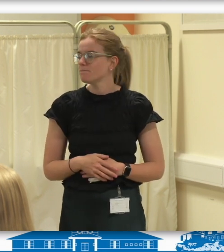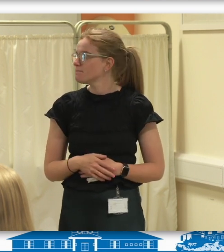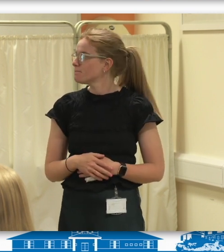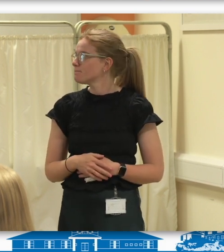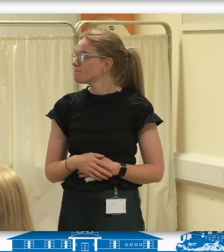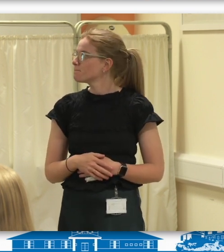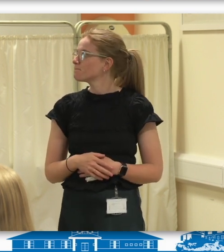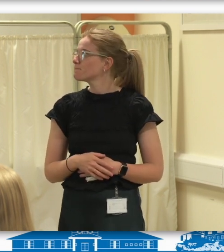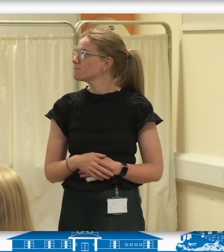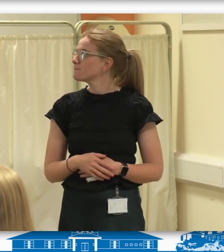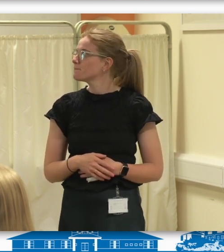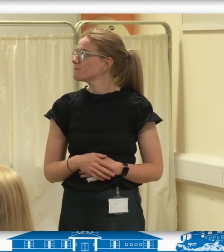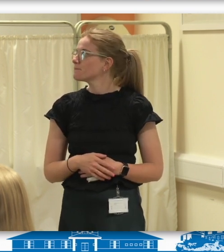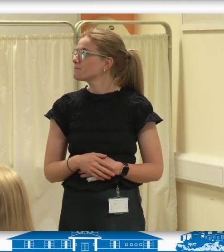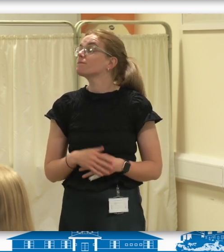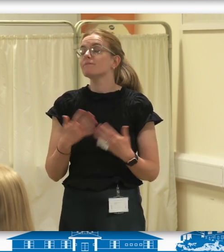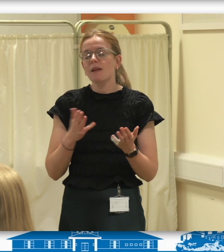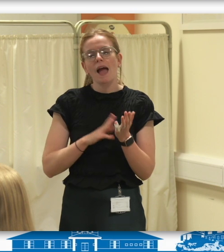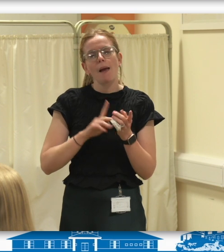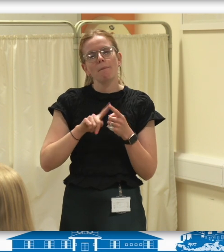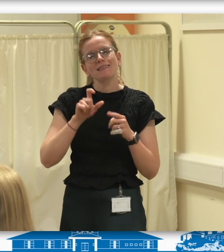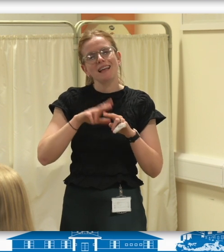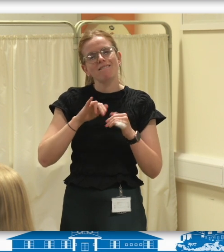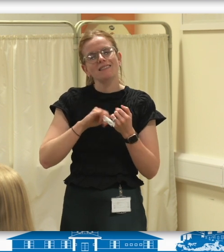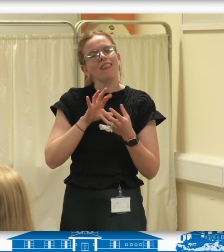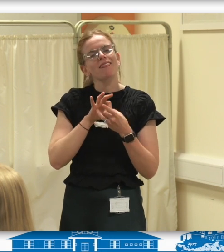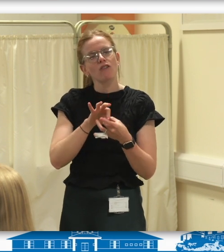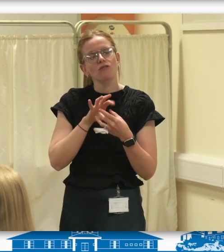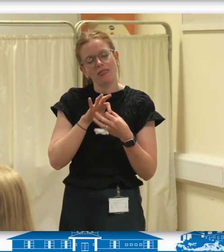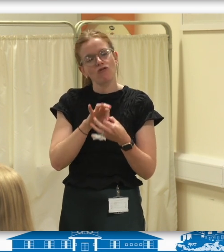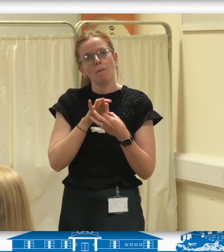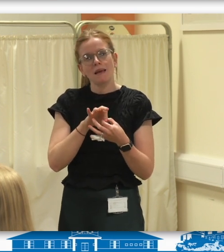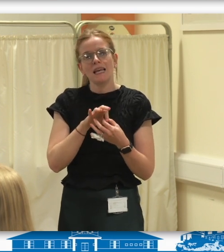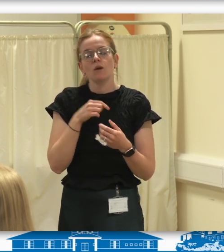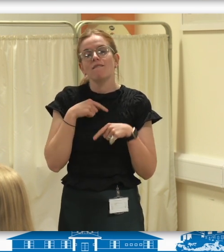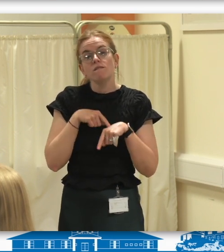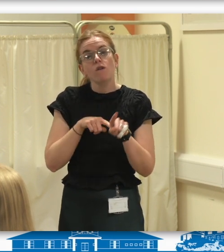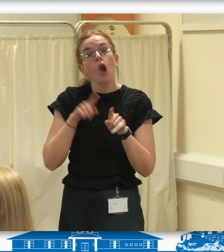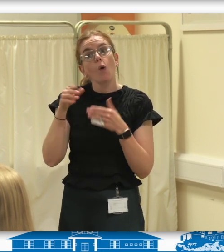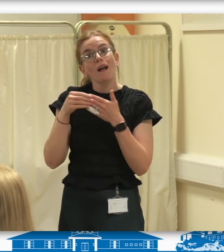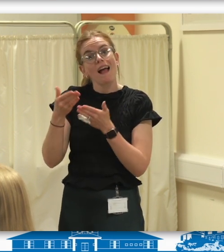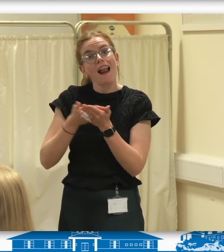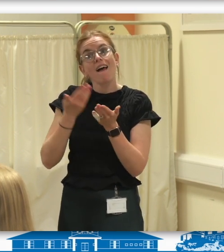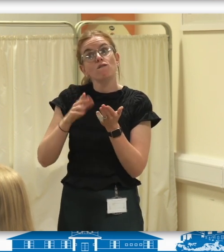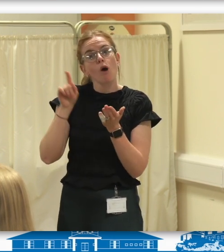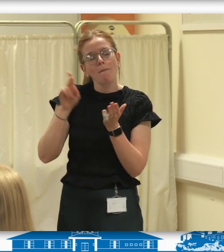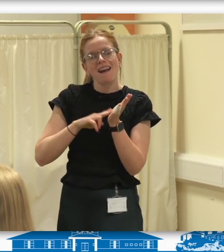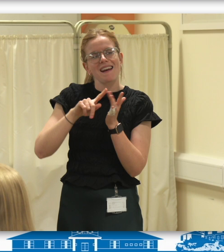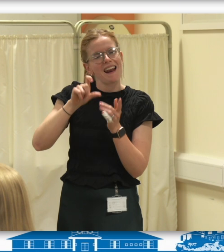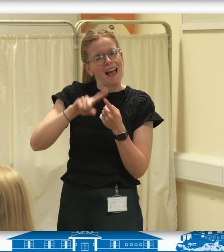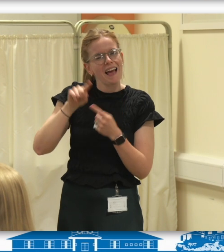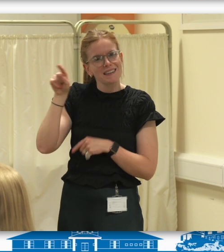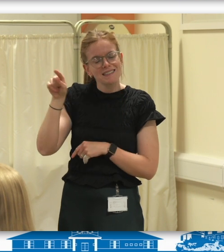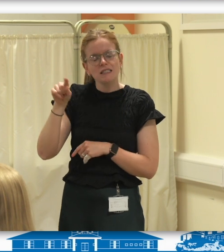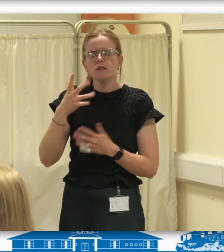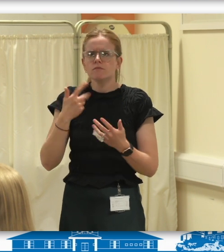So a bit more about ME/CFS therapy. So we follow NICE guidelines. We carry out a holistic assessment